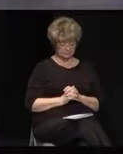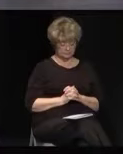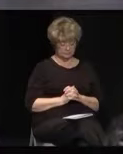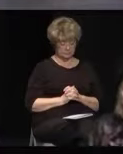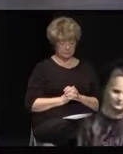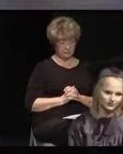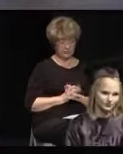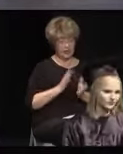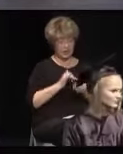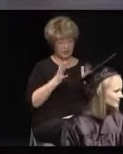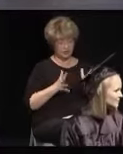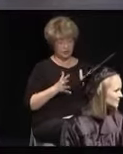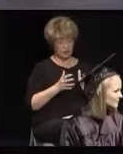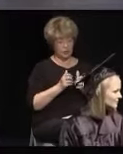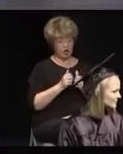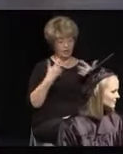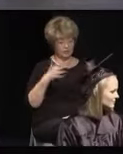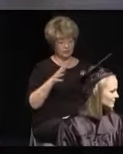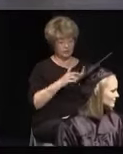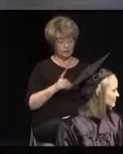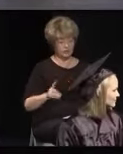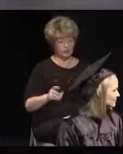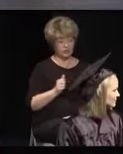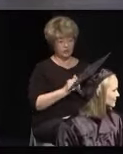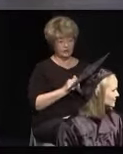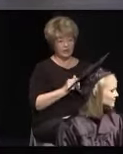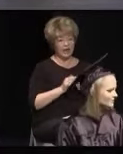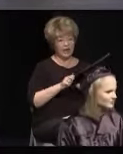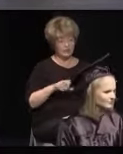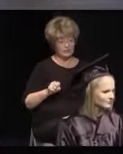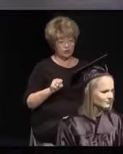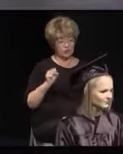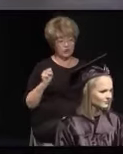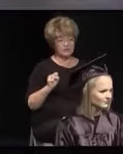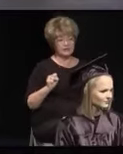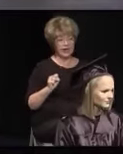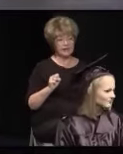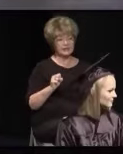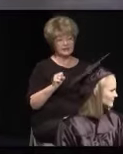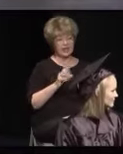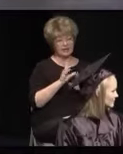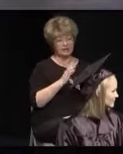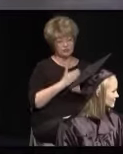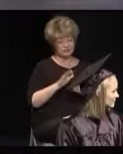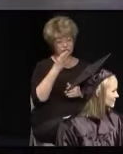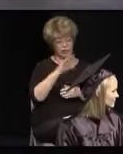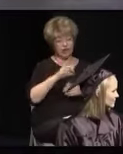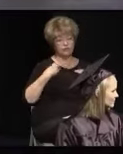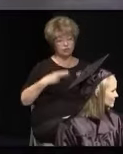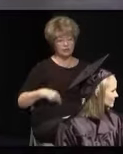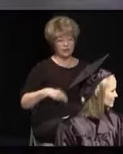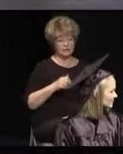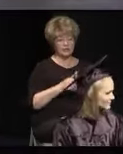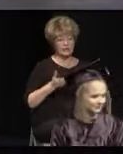The following students are completing degree requirements from an Associate of Science in the Division of Humanities. With great pleasure, I present